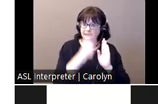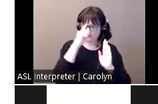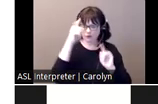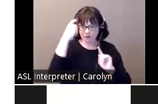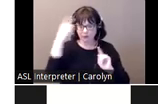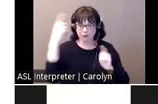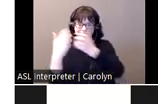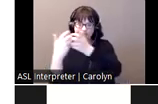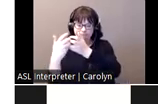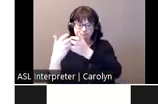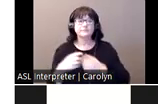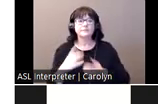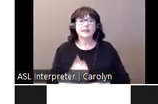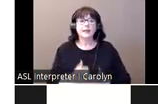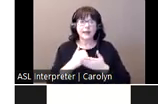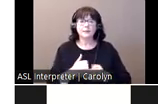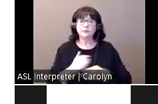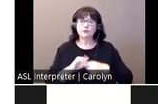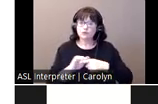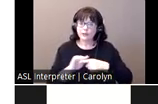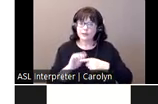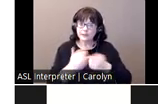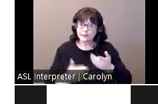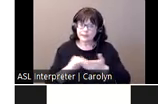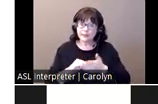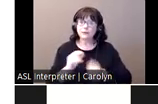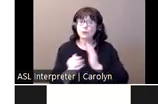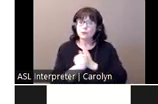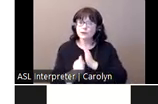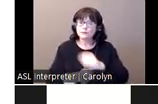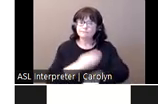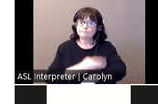Micro-credentials help people retrain and upgrade their skills to find new employment.